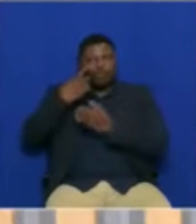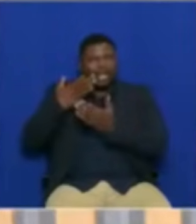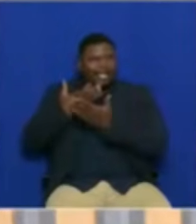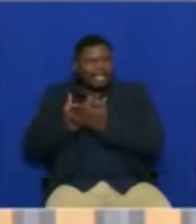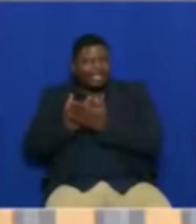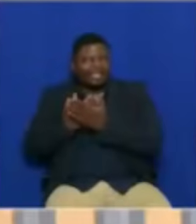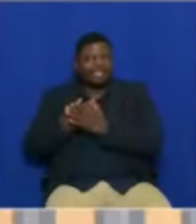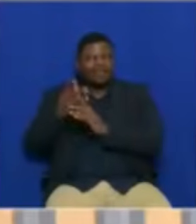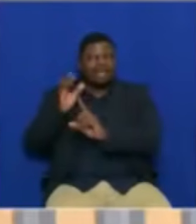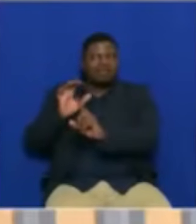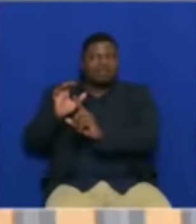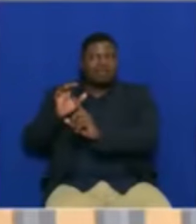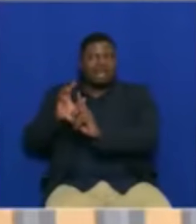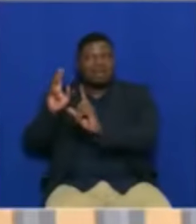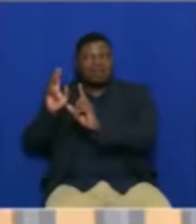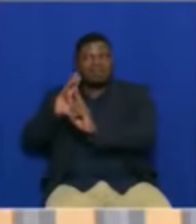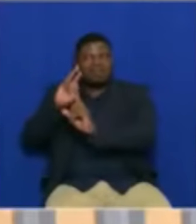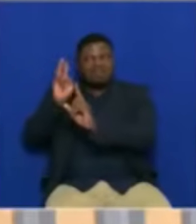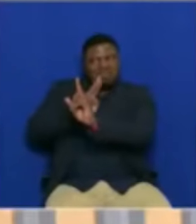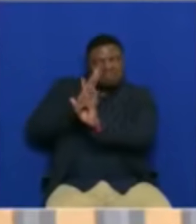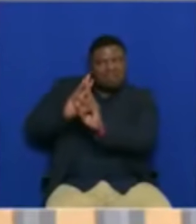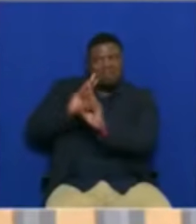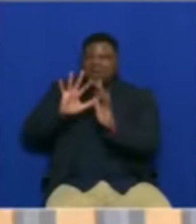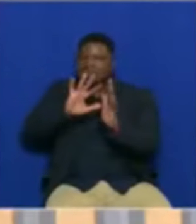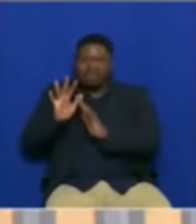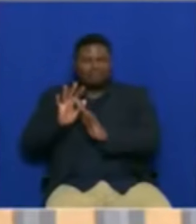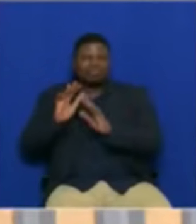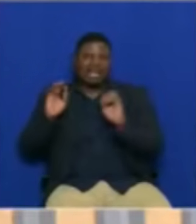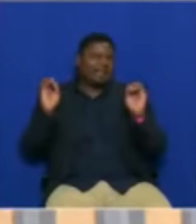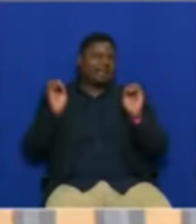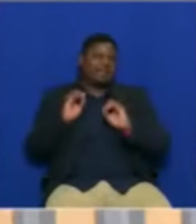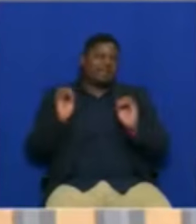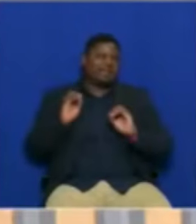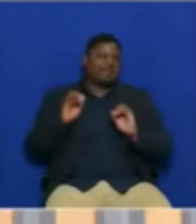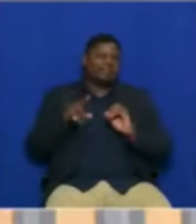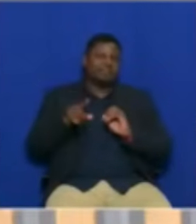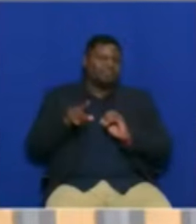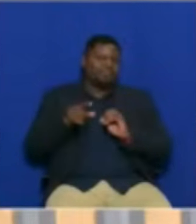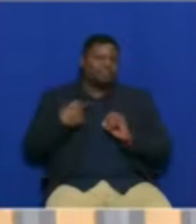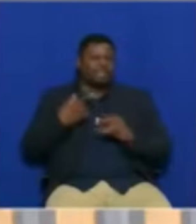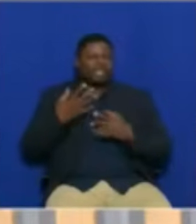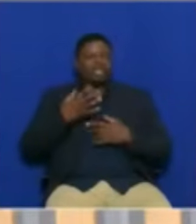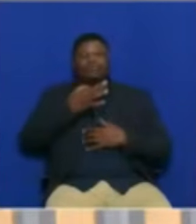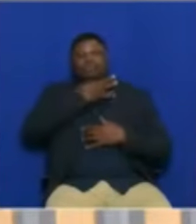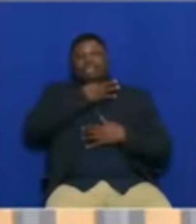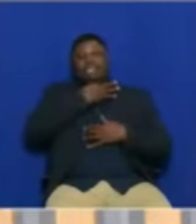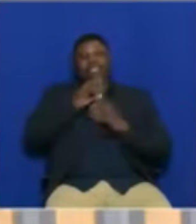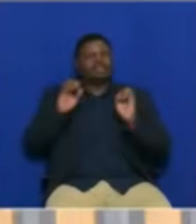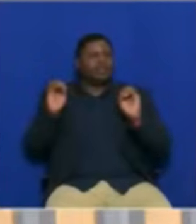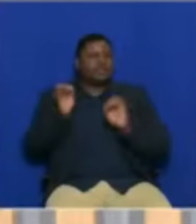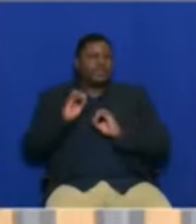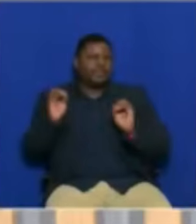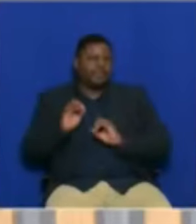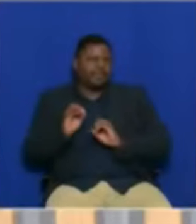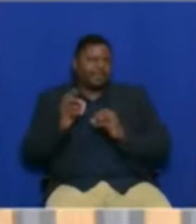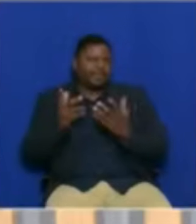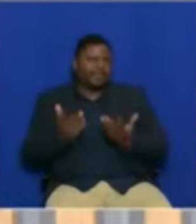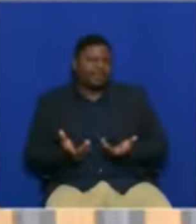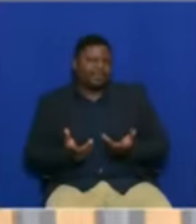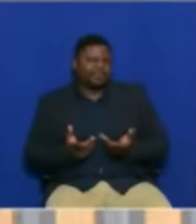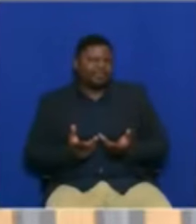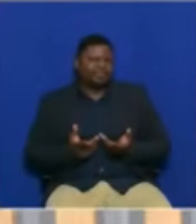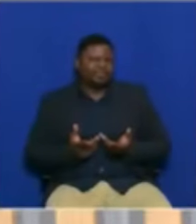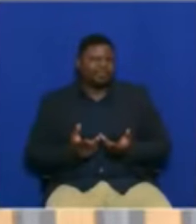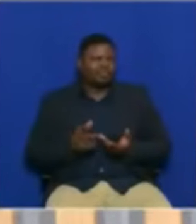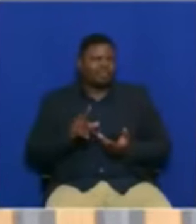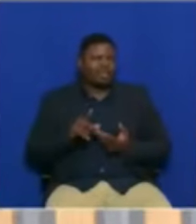these people, these accused, are no risk or pose no risk to our witnesses in